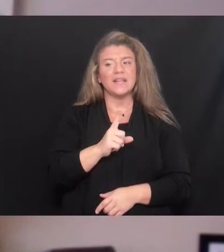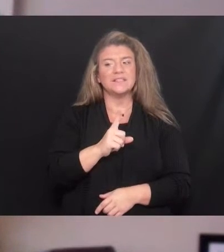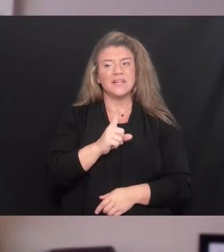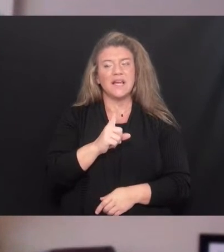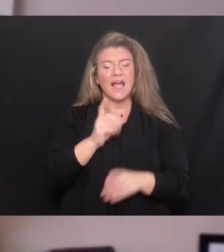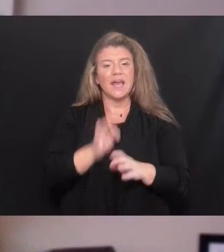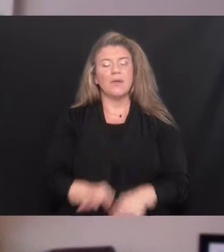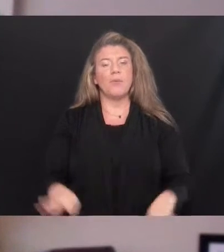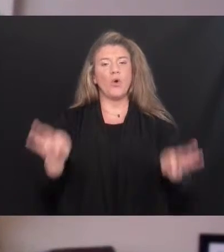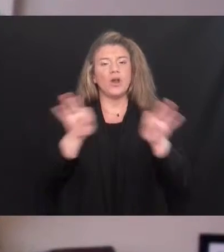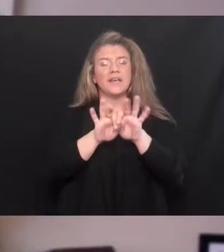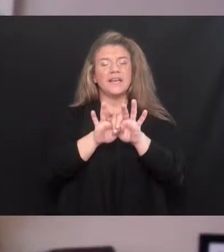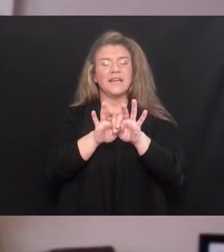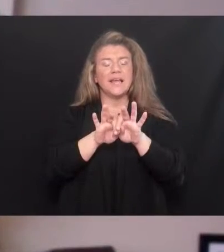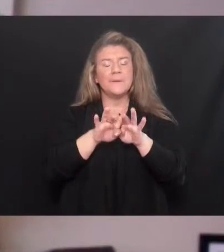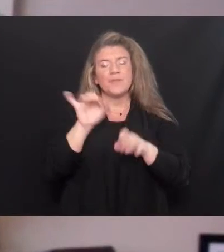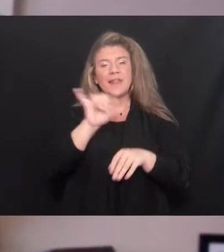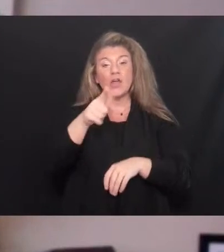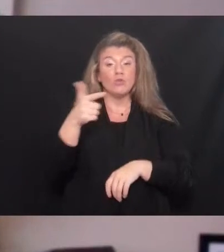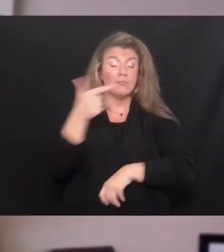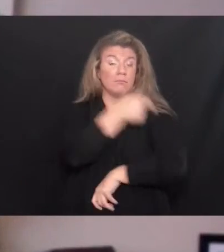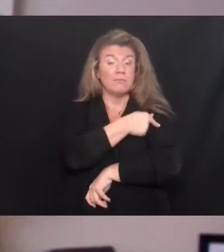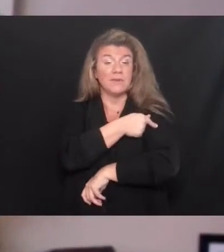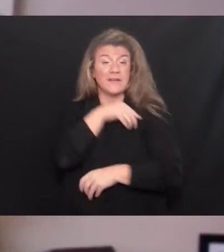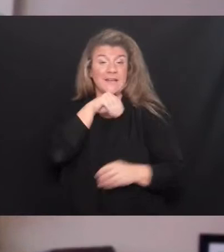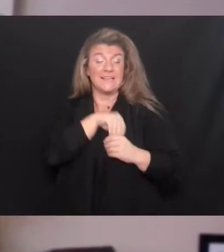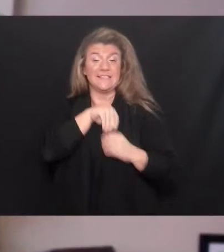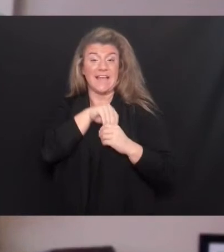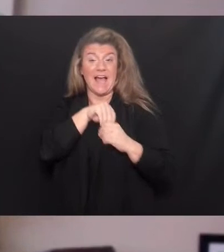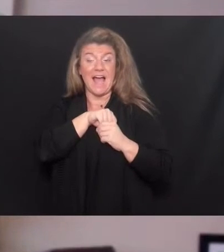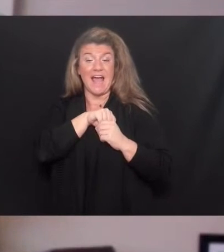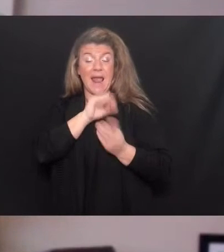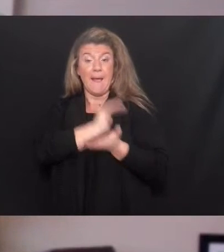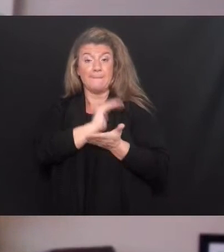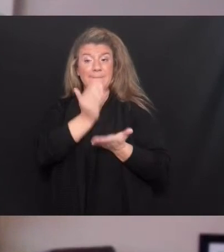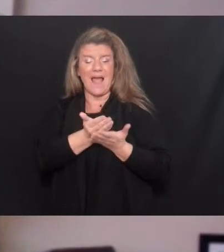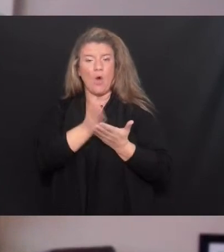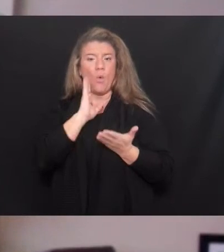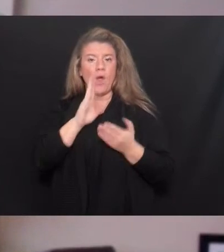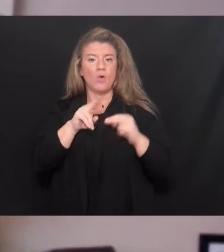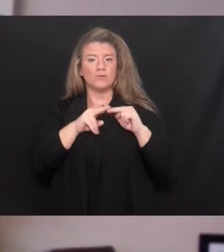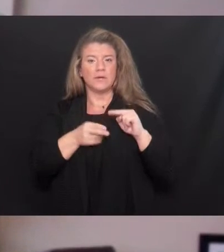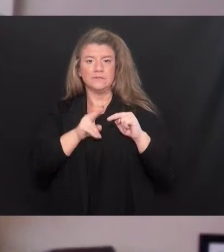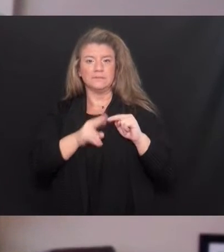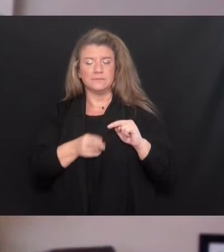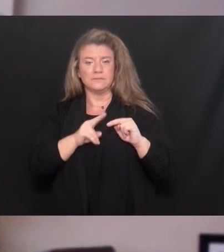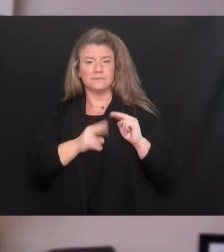substantial potency drop, and it happens all along, but it seems to have a